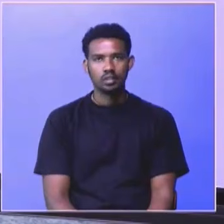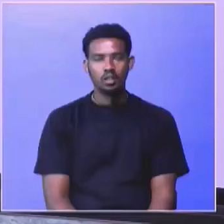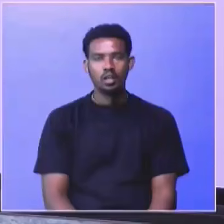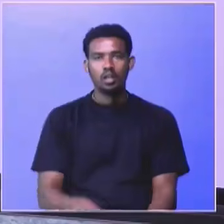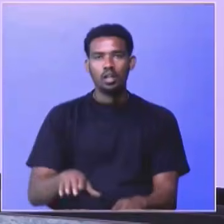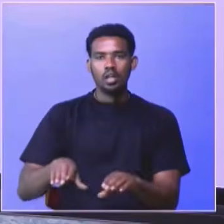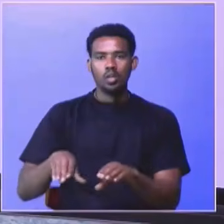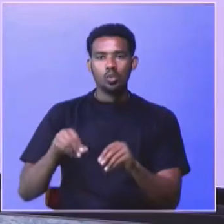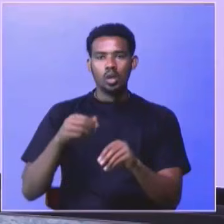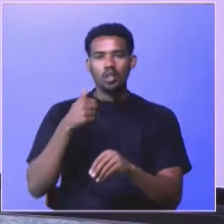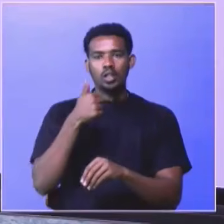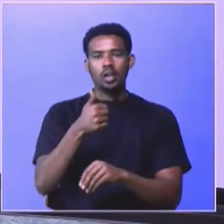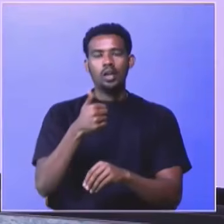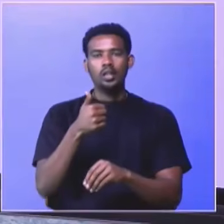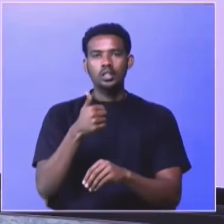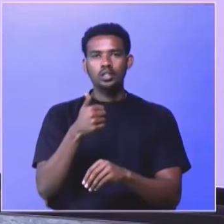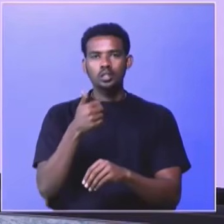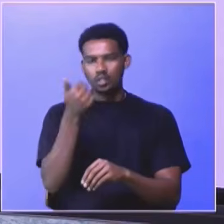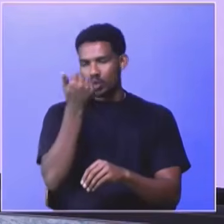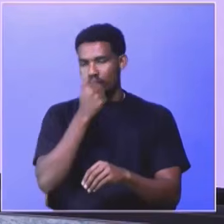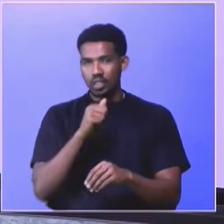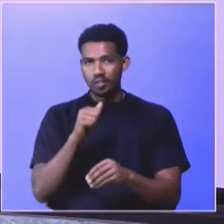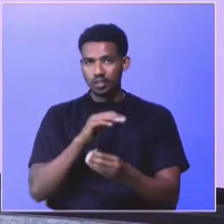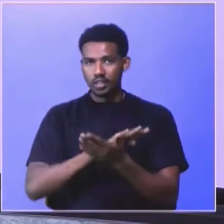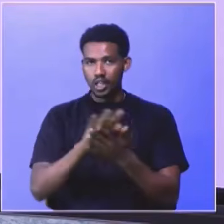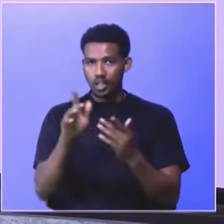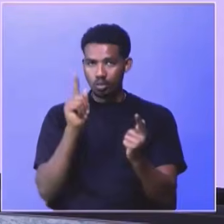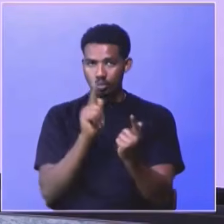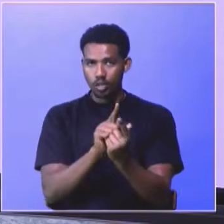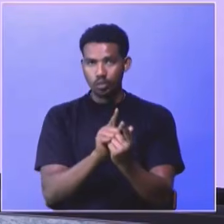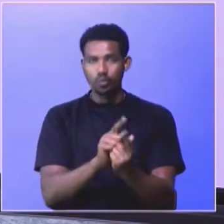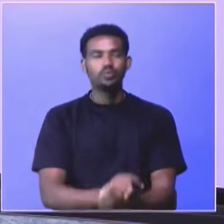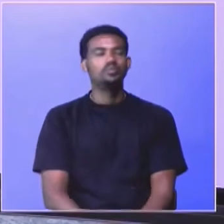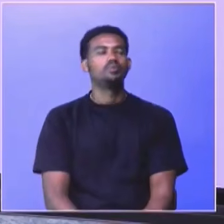Student A and whatever. Nice to meet you.